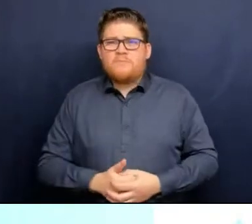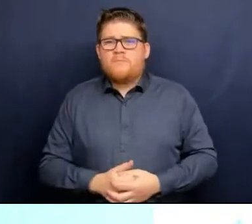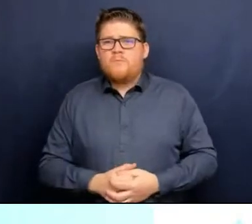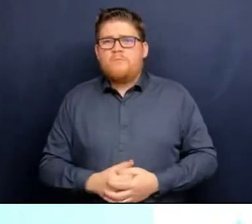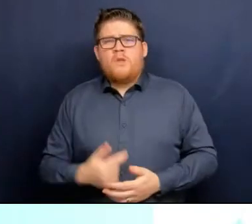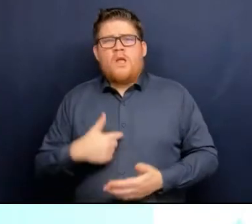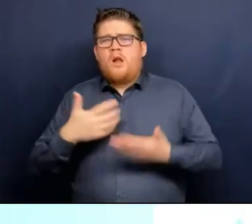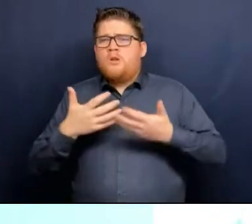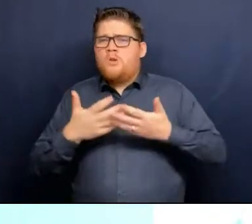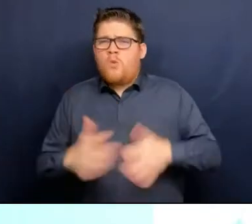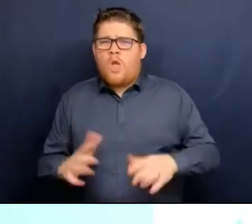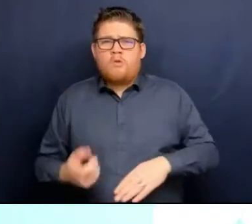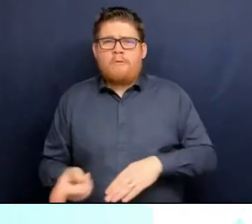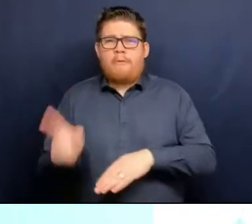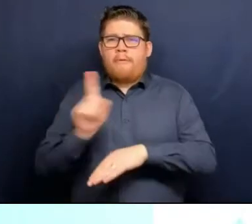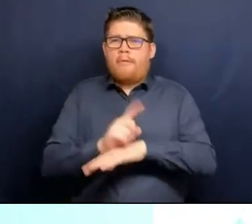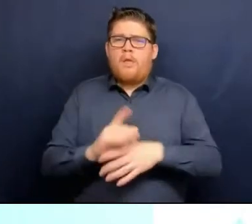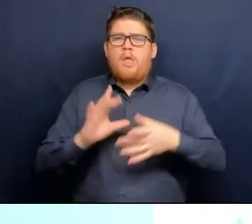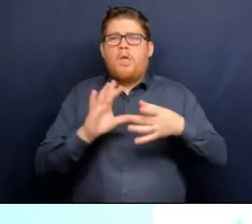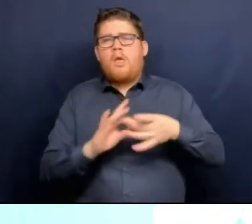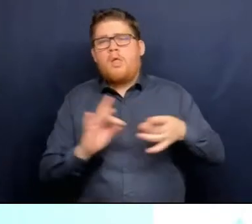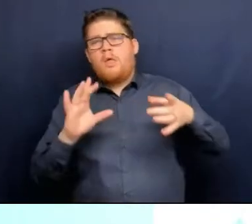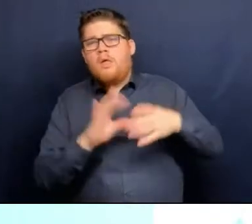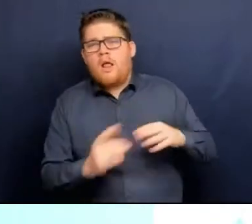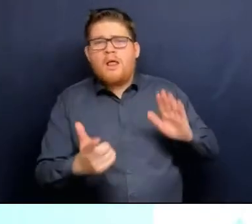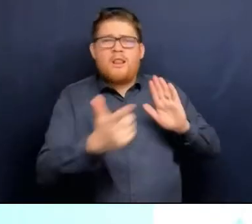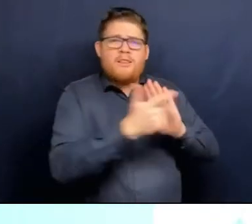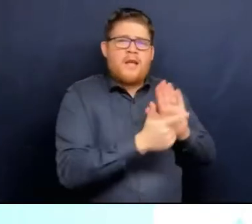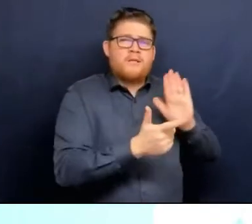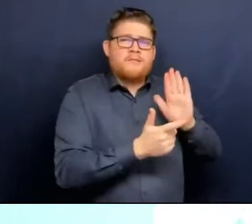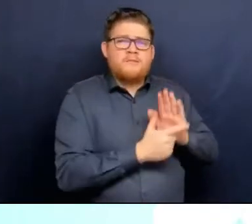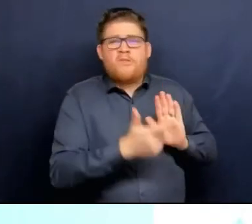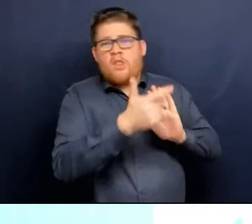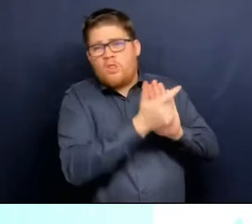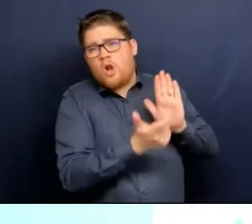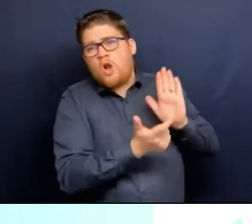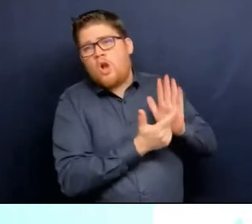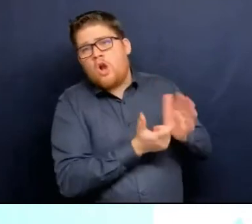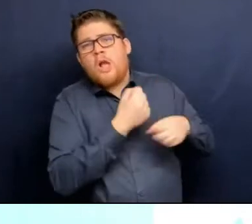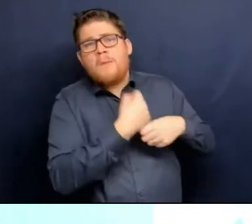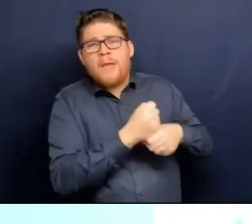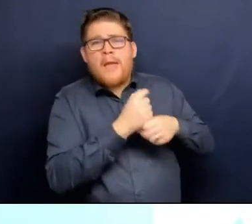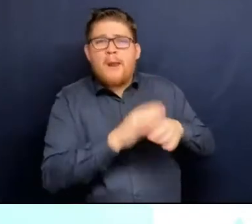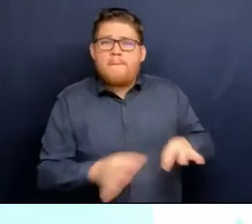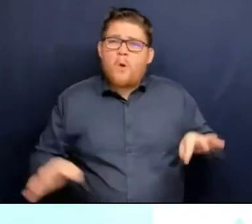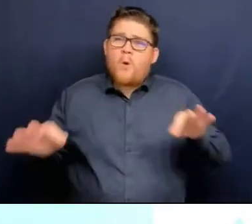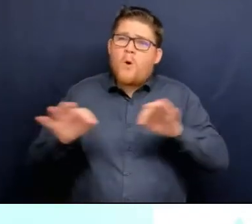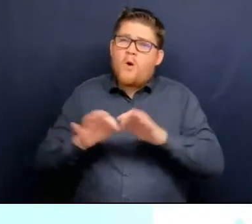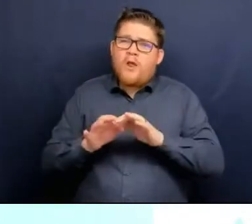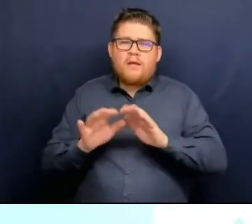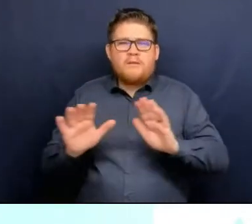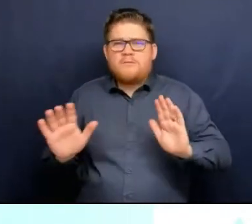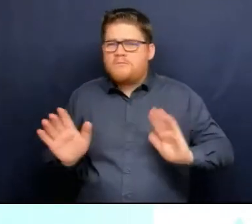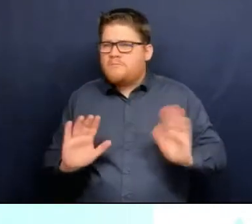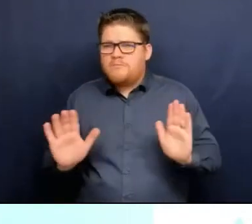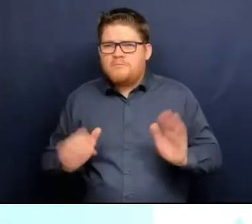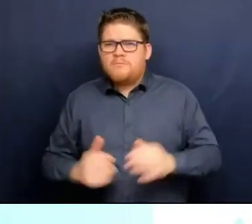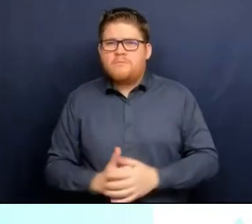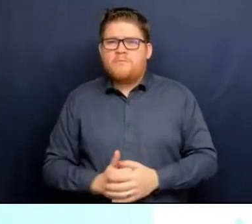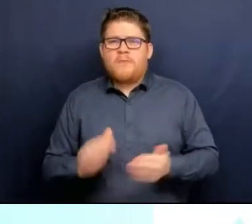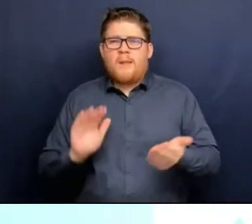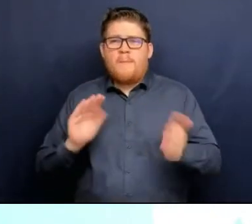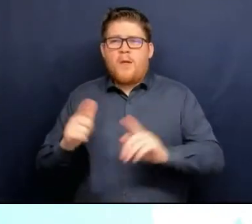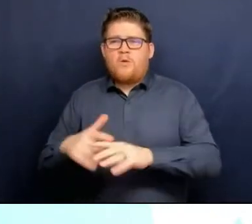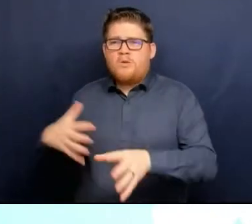work that has been done by legislators is anything remotely compared to a lifetime, generations of